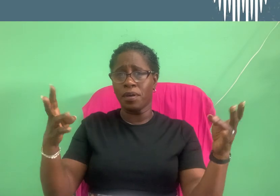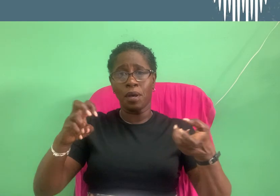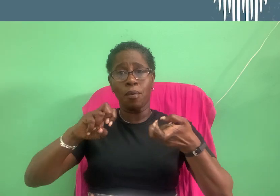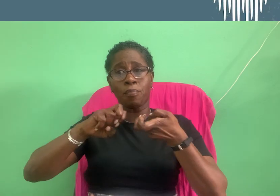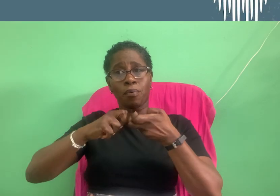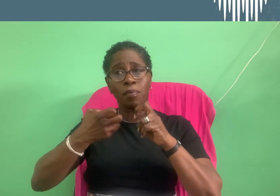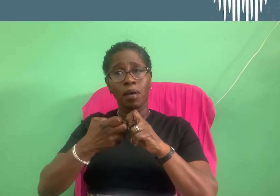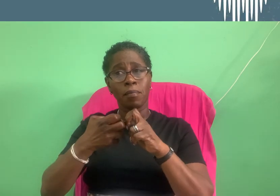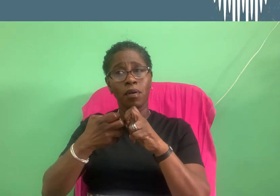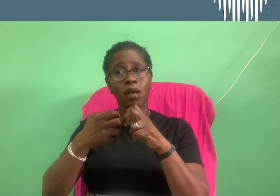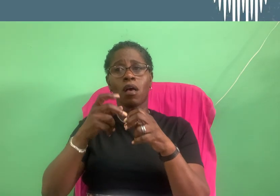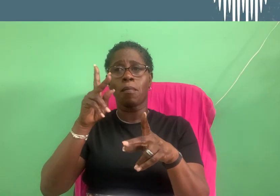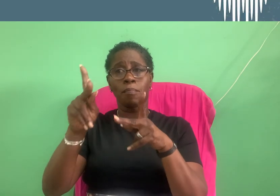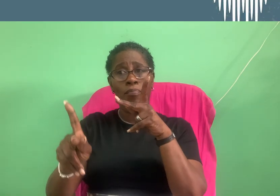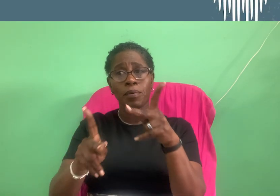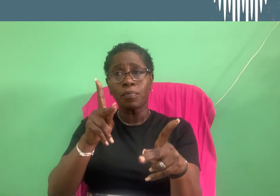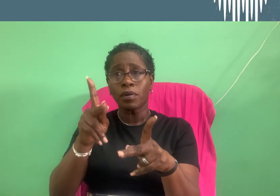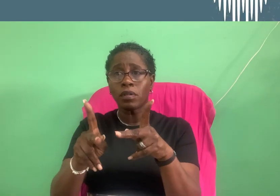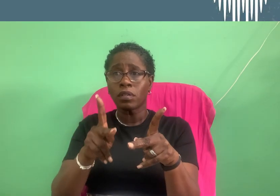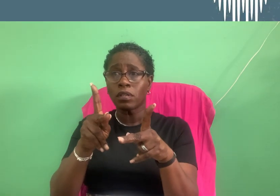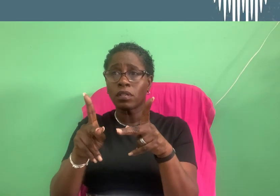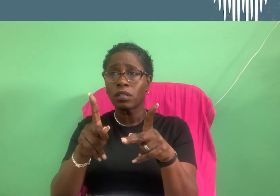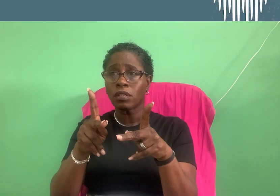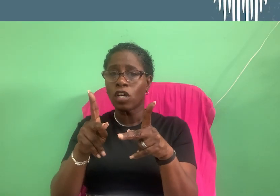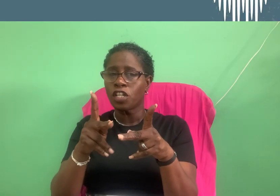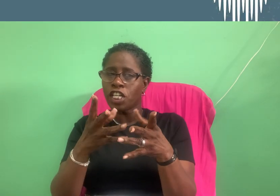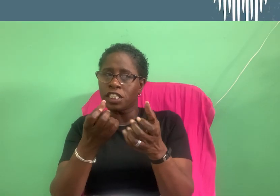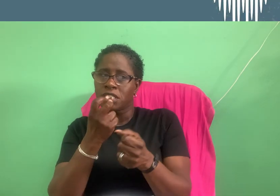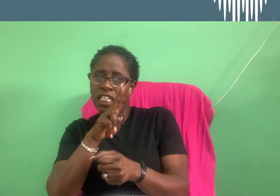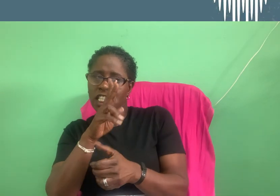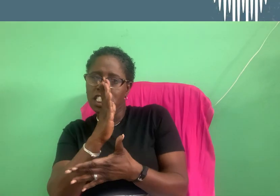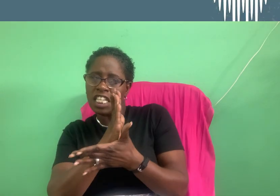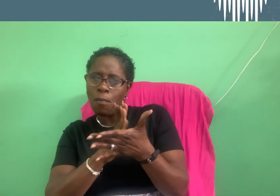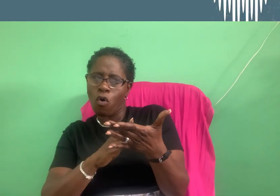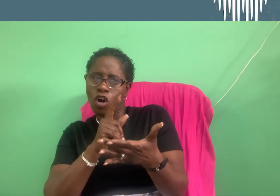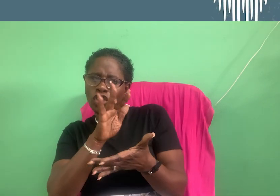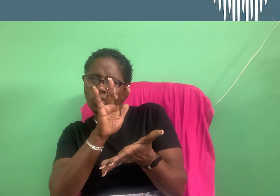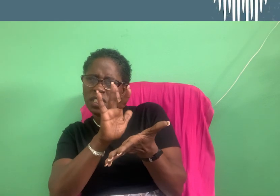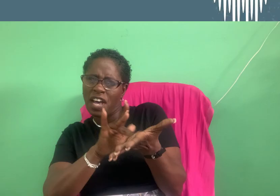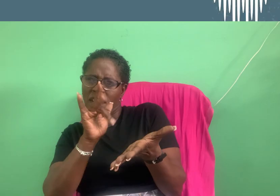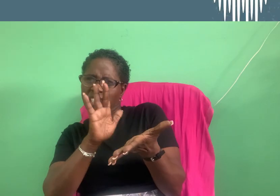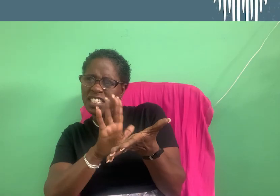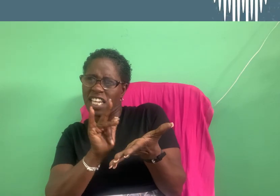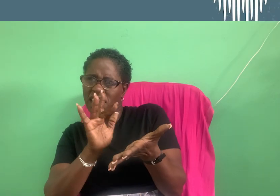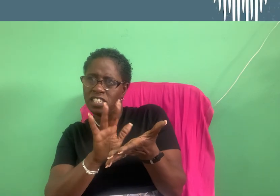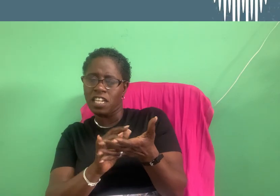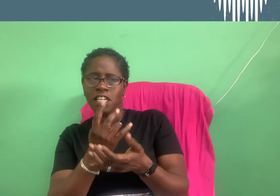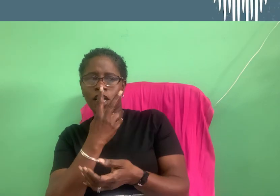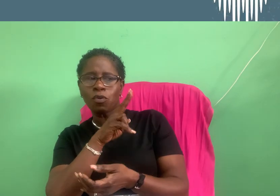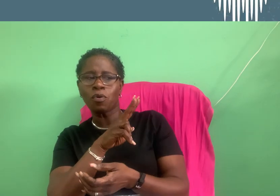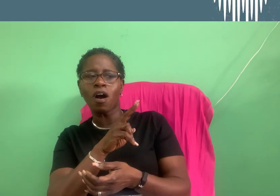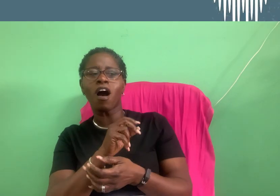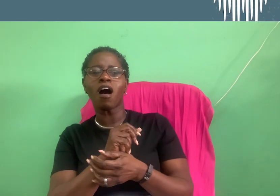that individuals who are looking for someone to exploit, the things that they are looking for are individuals who are